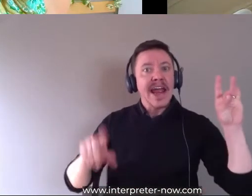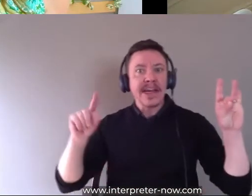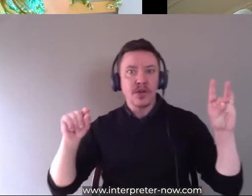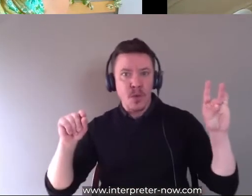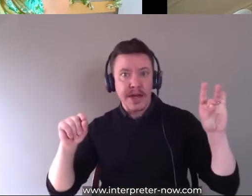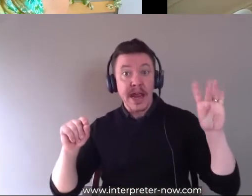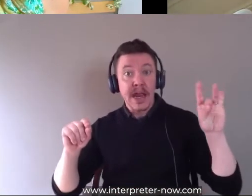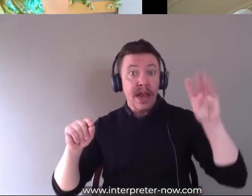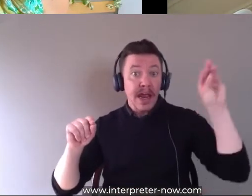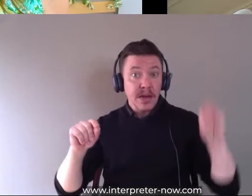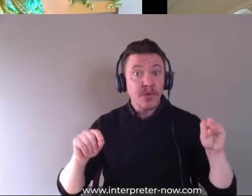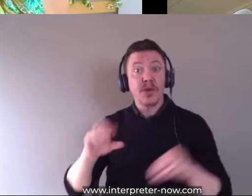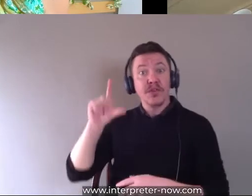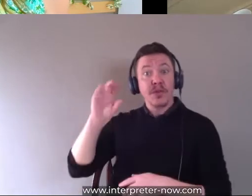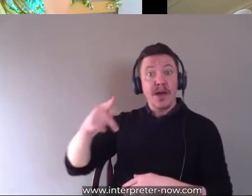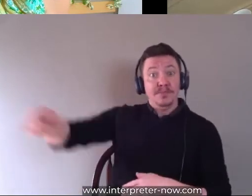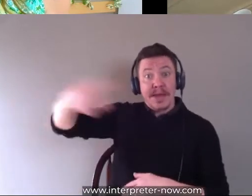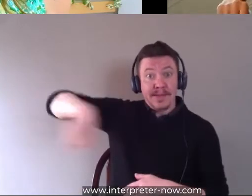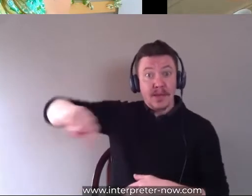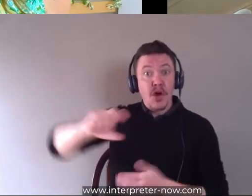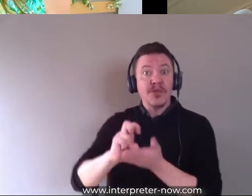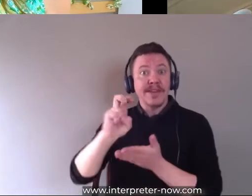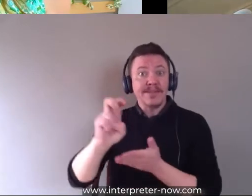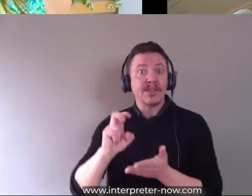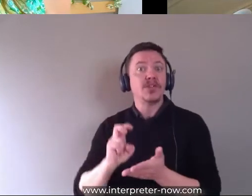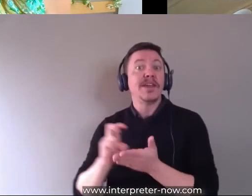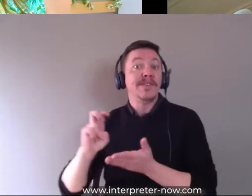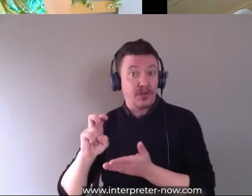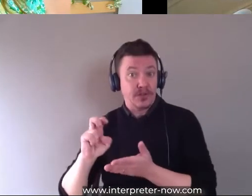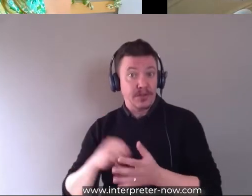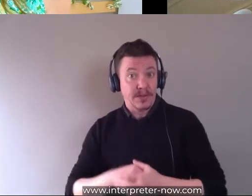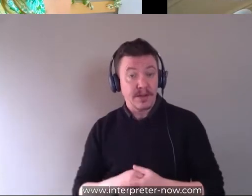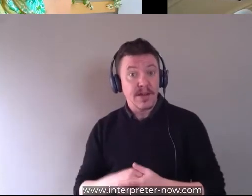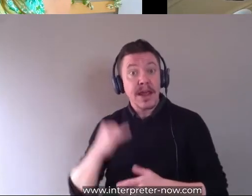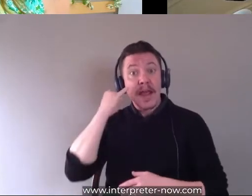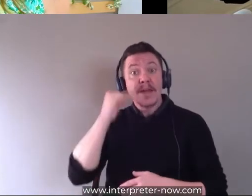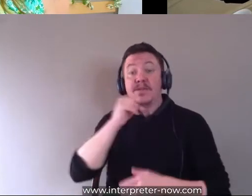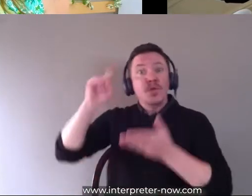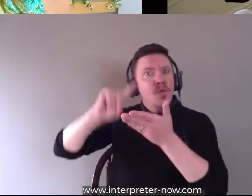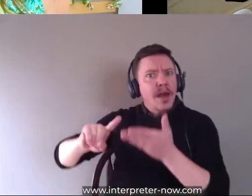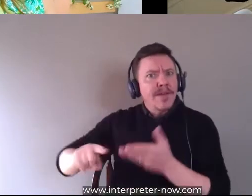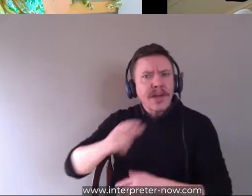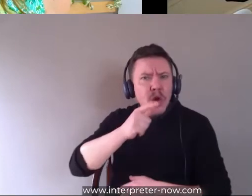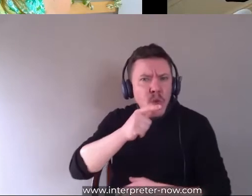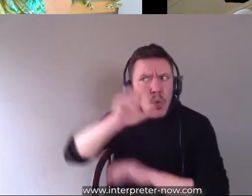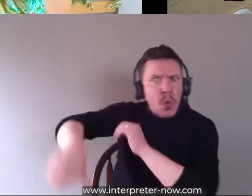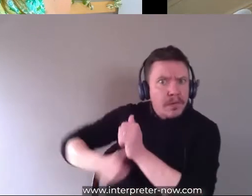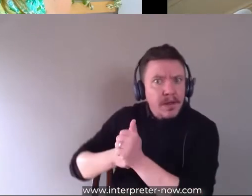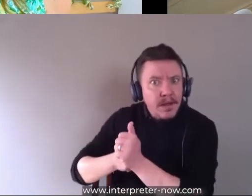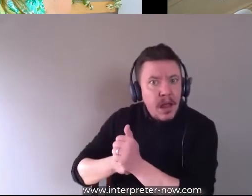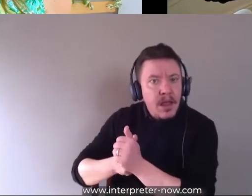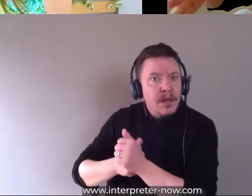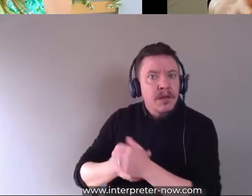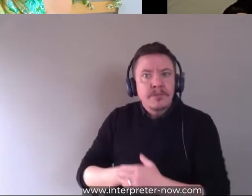go to those LPs, those investors' investors. If you do not investigate who those people are, it doesn't matter